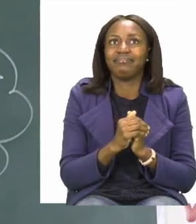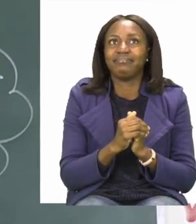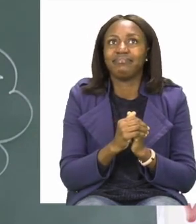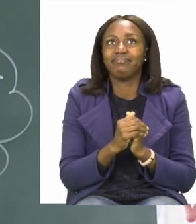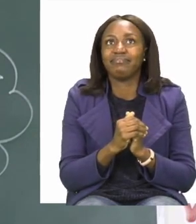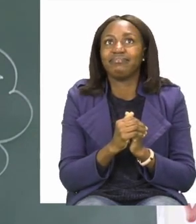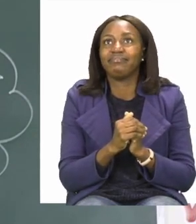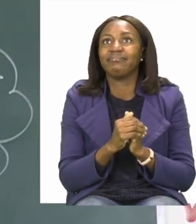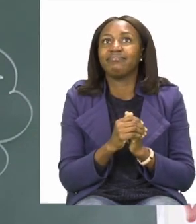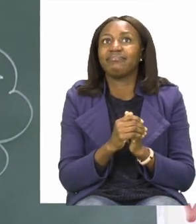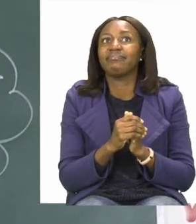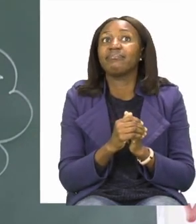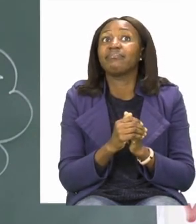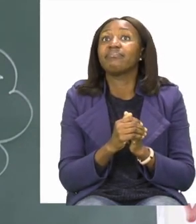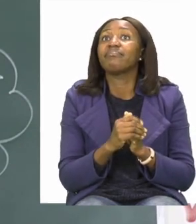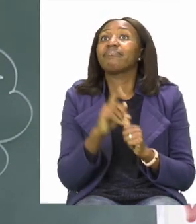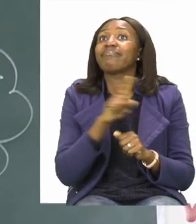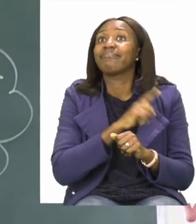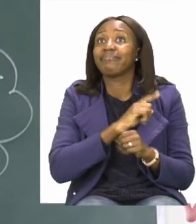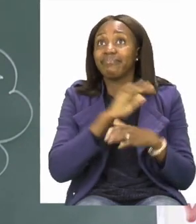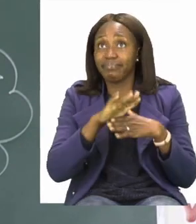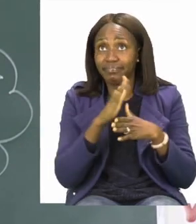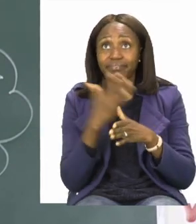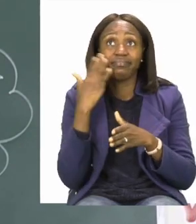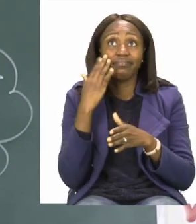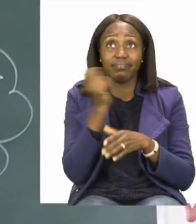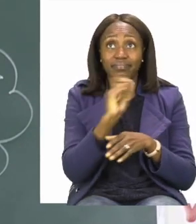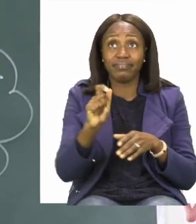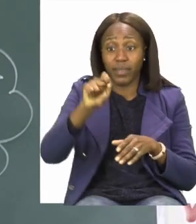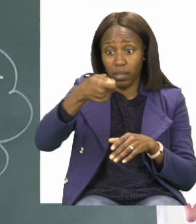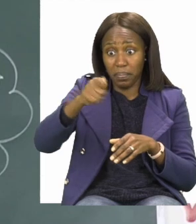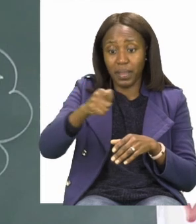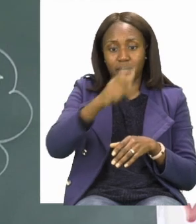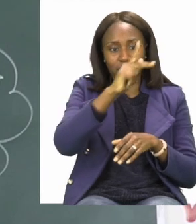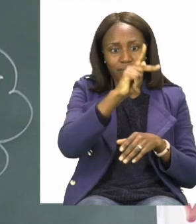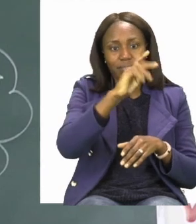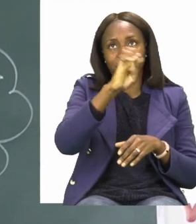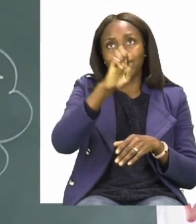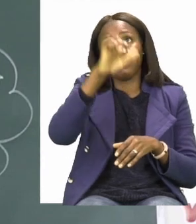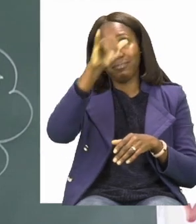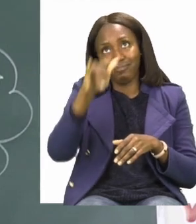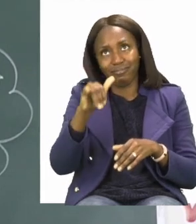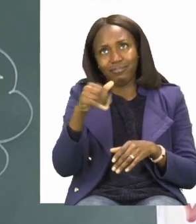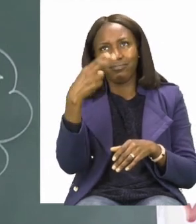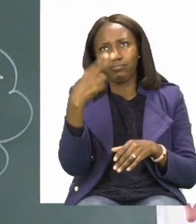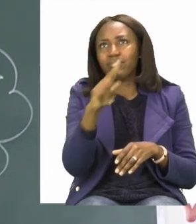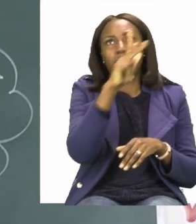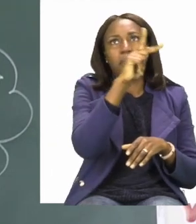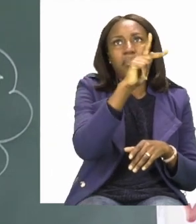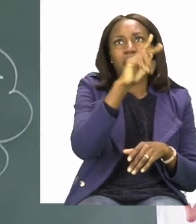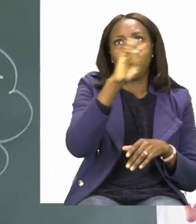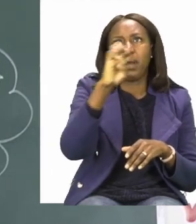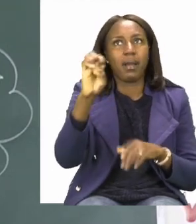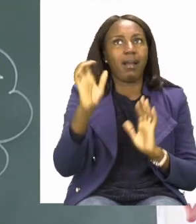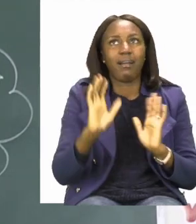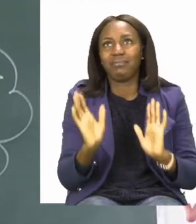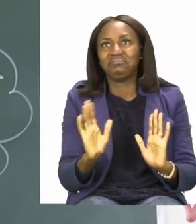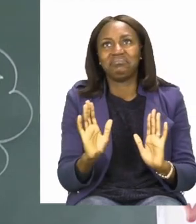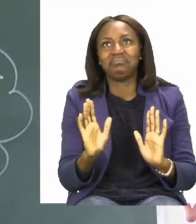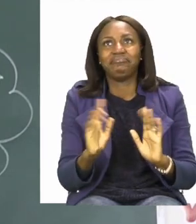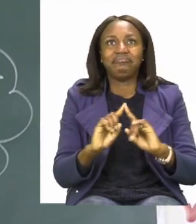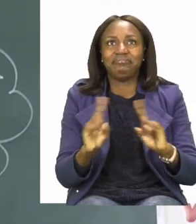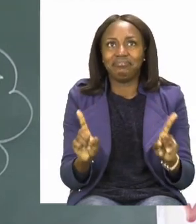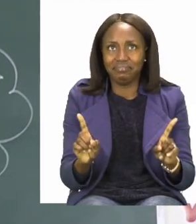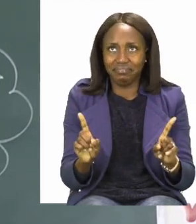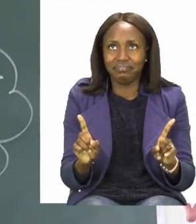word key is spelled with a K and an E and a Y.